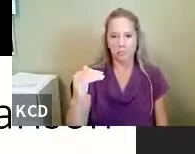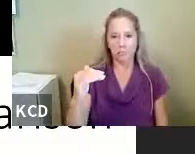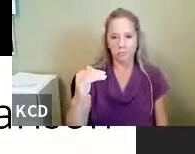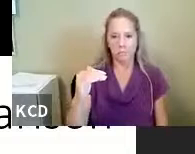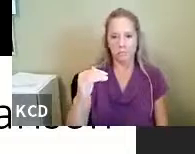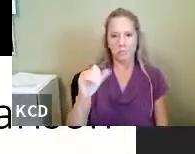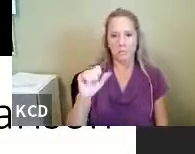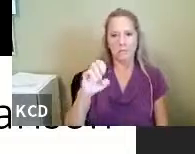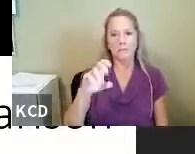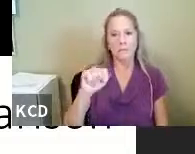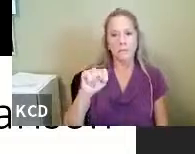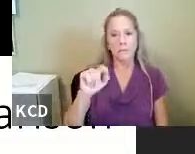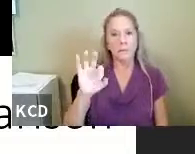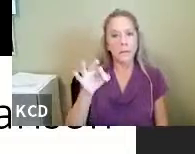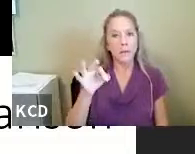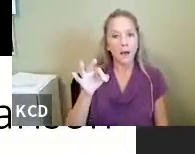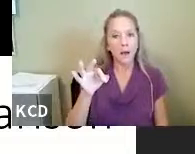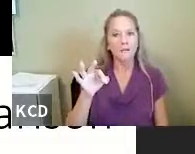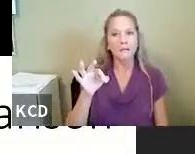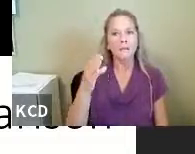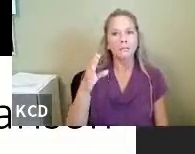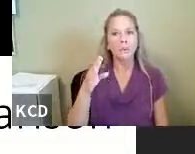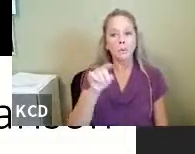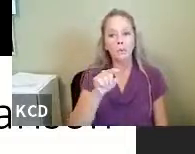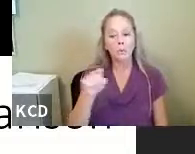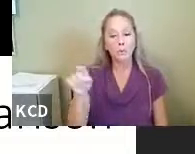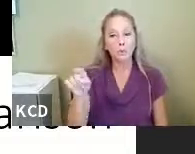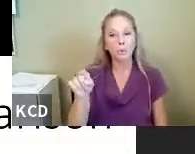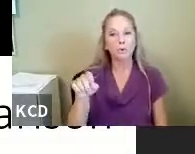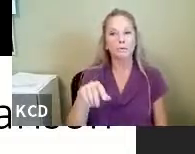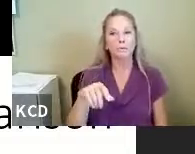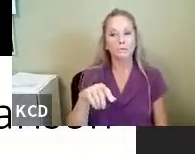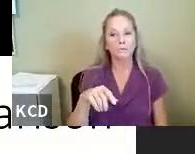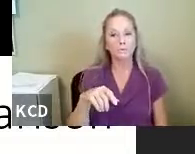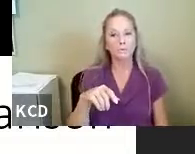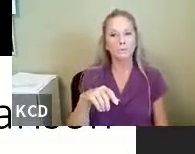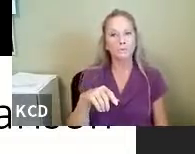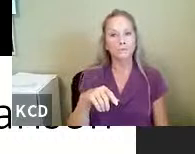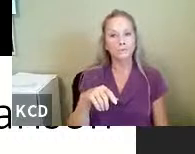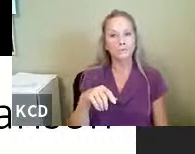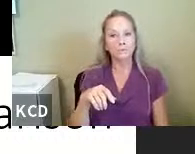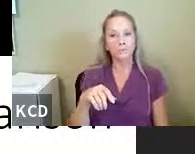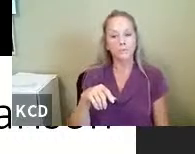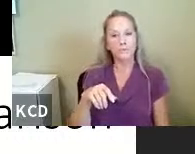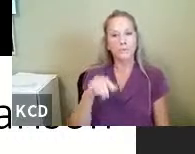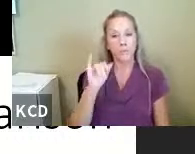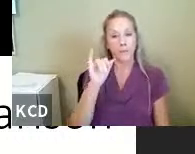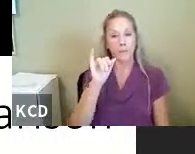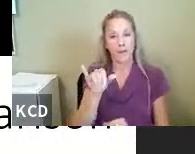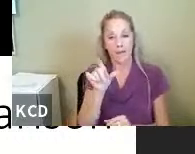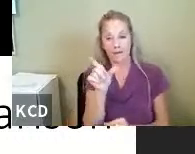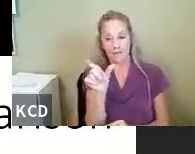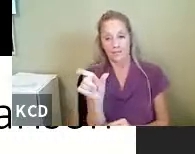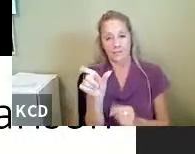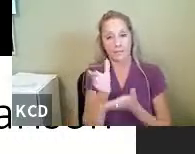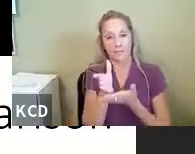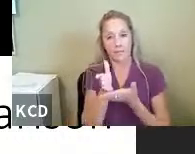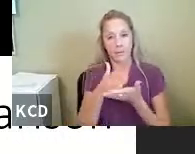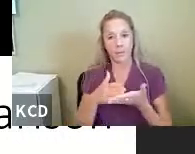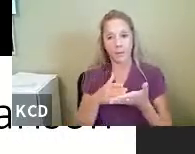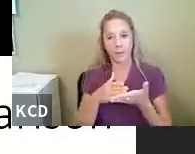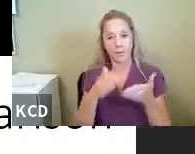and September 16th is the blue, which I just showed you. This was the other piece where I specifically